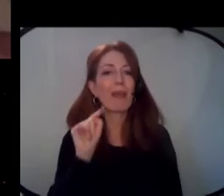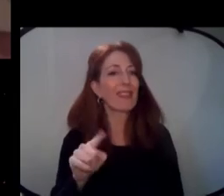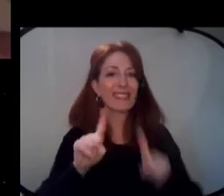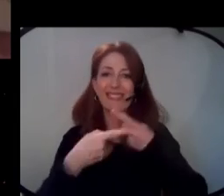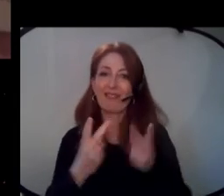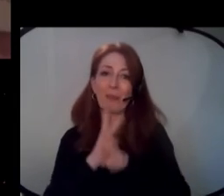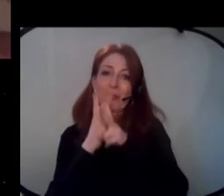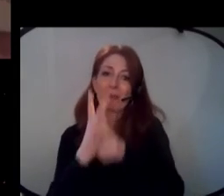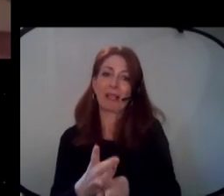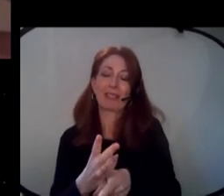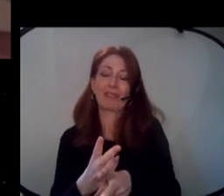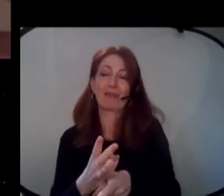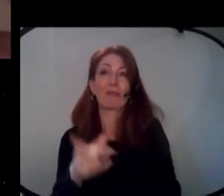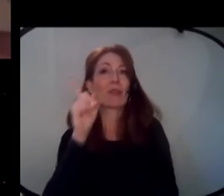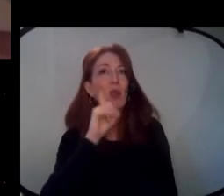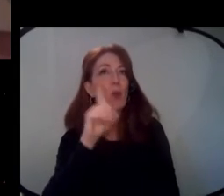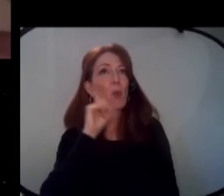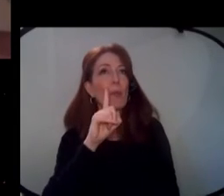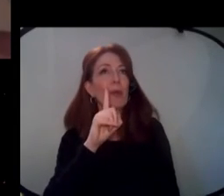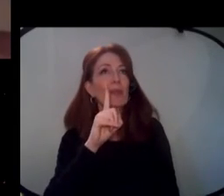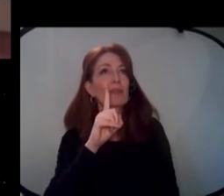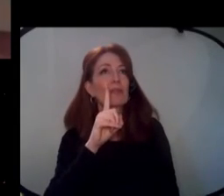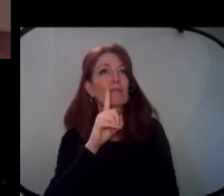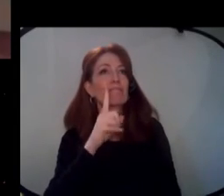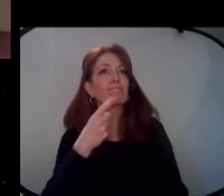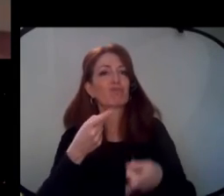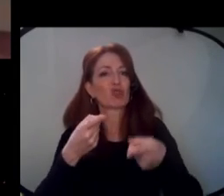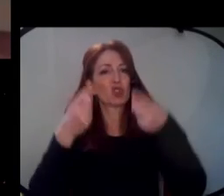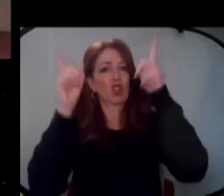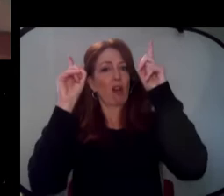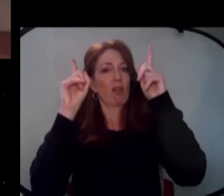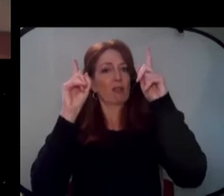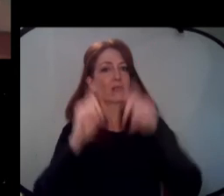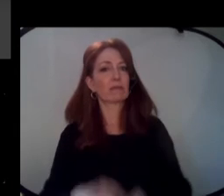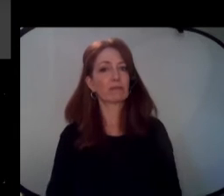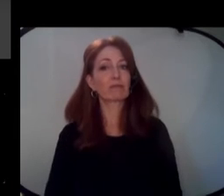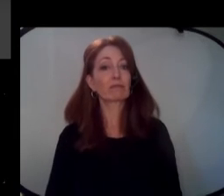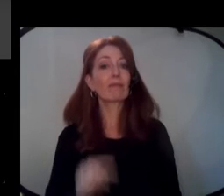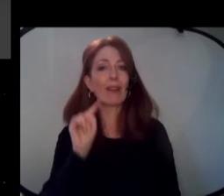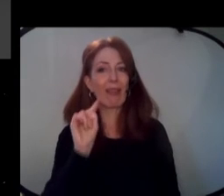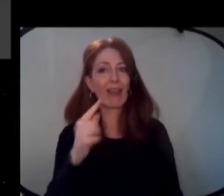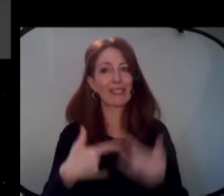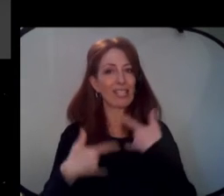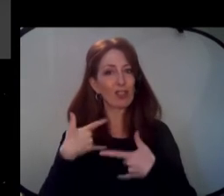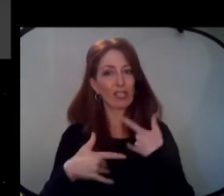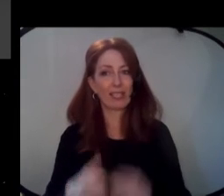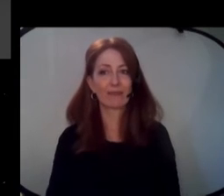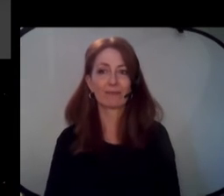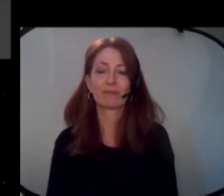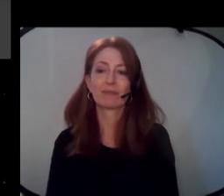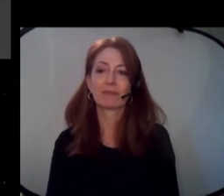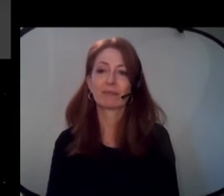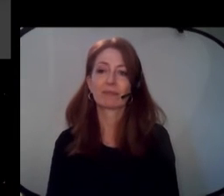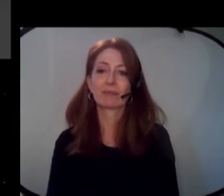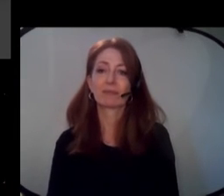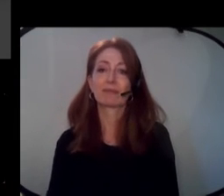woman as a hero and taking charge, which I think is quite interesting. Yeah, definitely. And as Catherine did